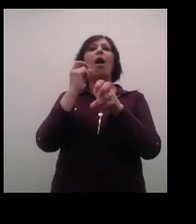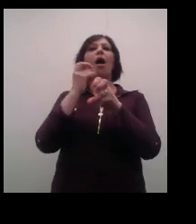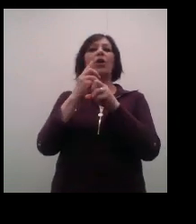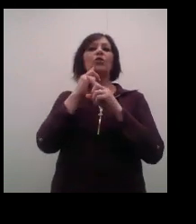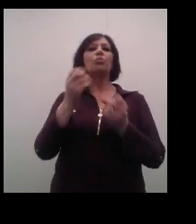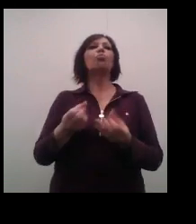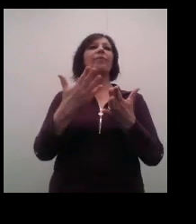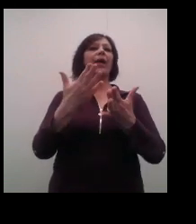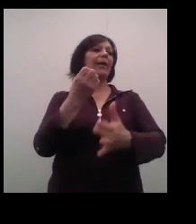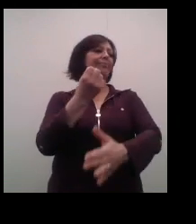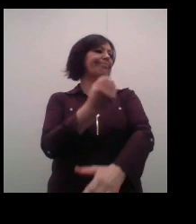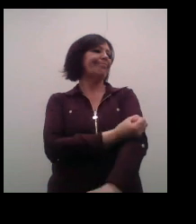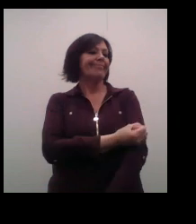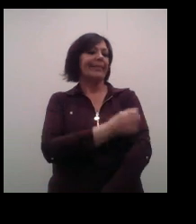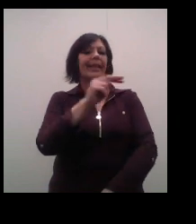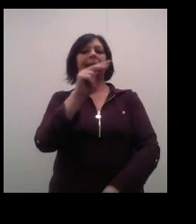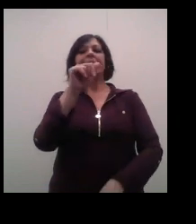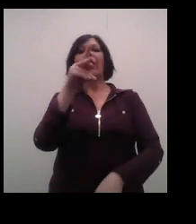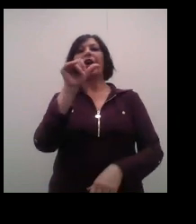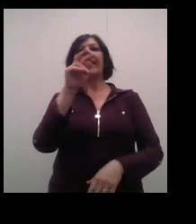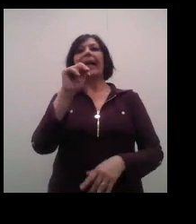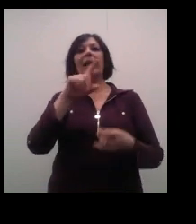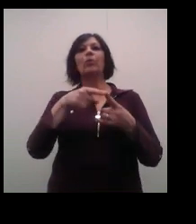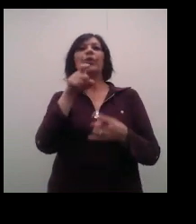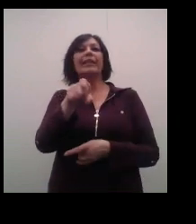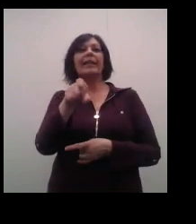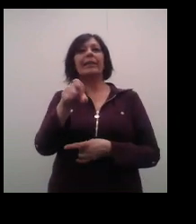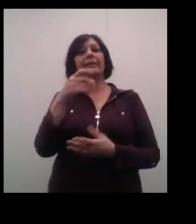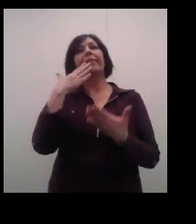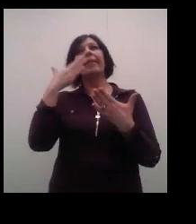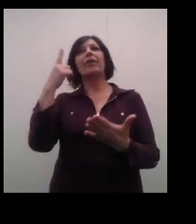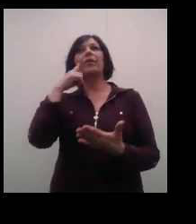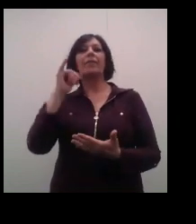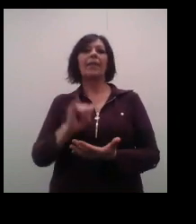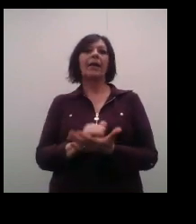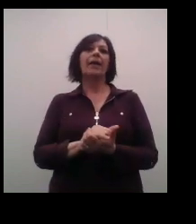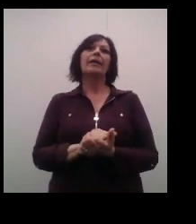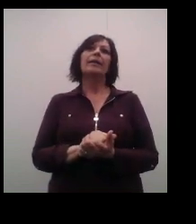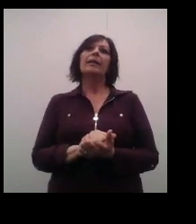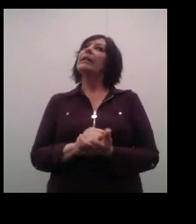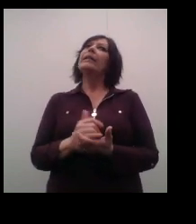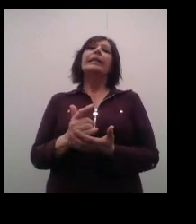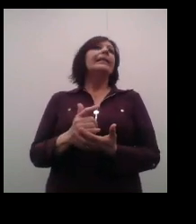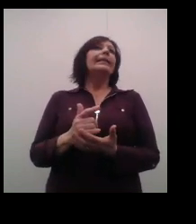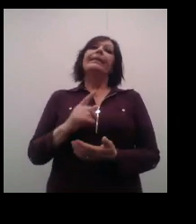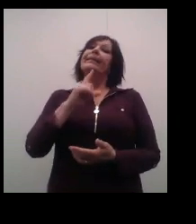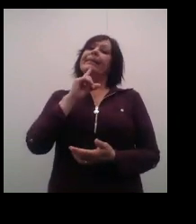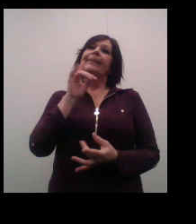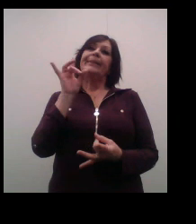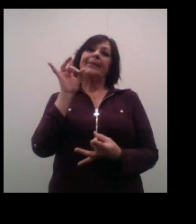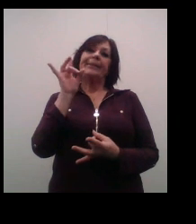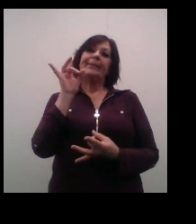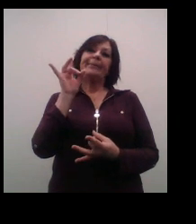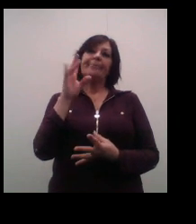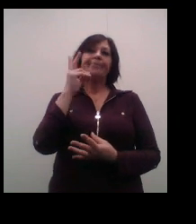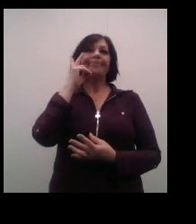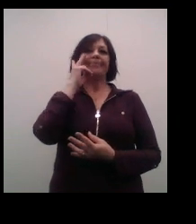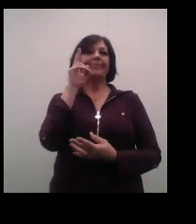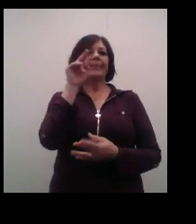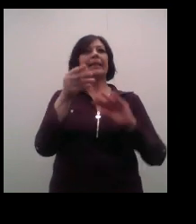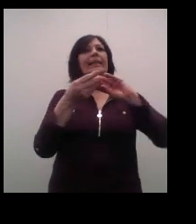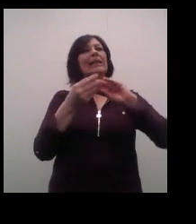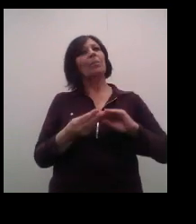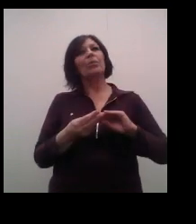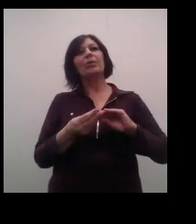it's needed. I want to thank all our partners that have worked with us to do that. But it is disconcerting to see the number